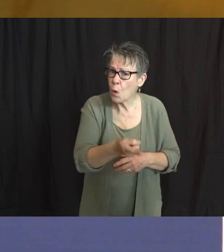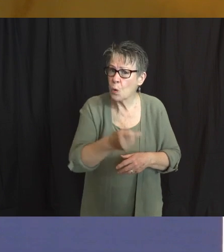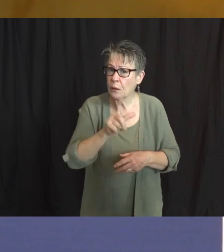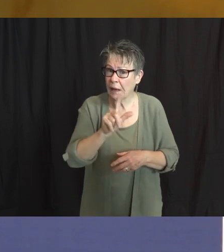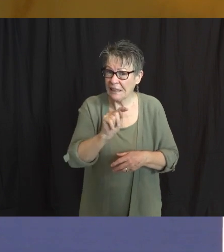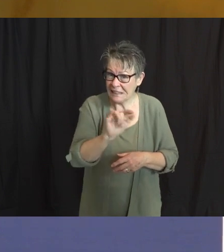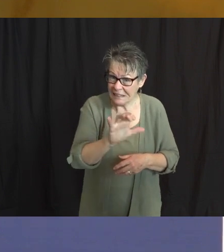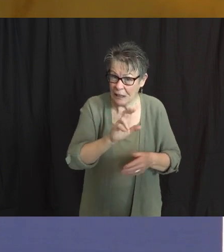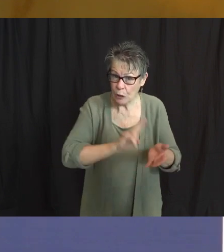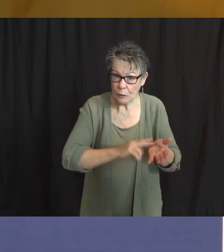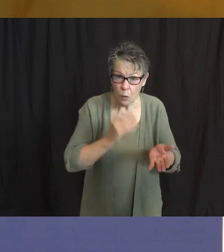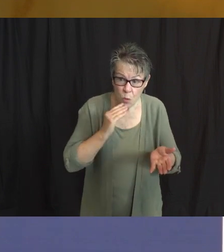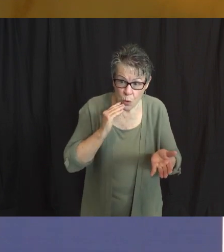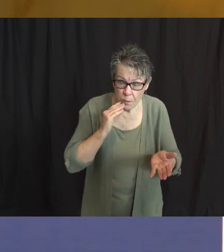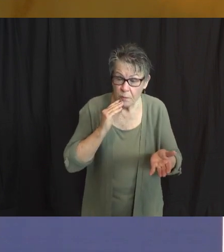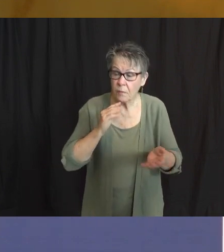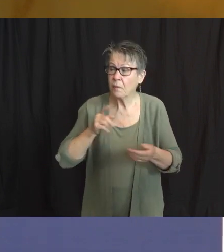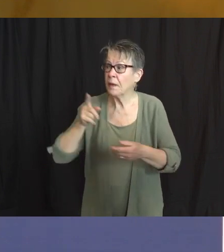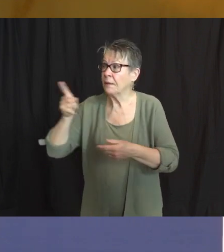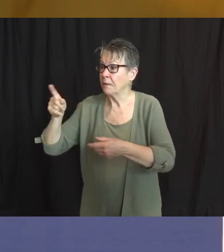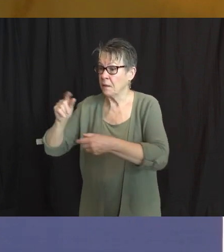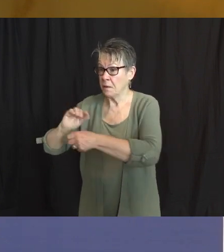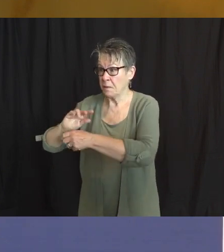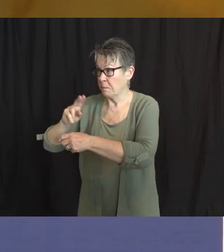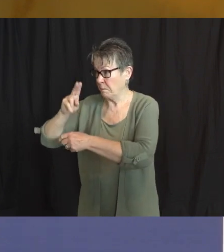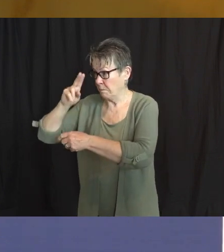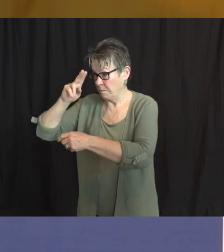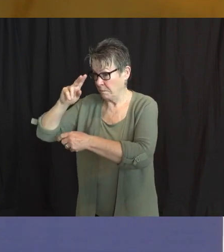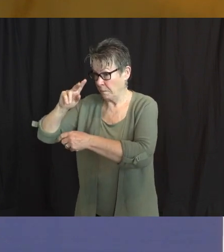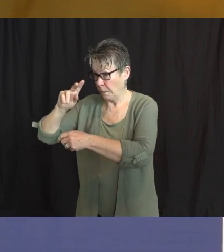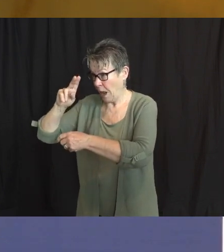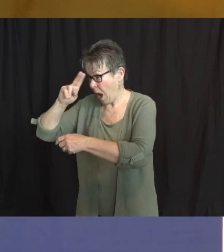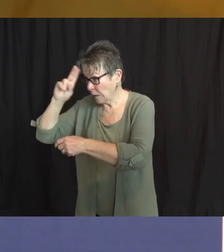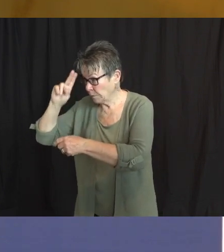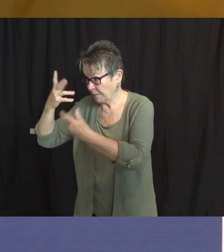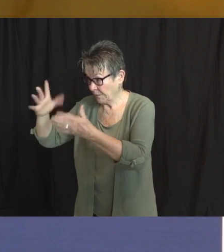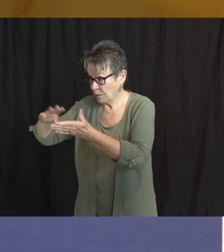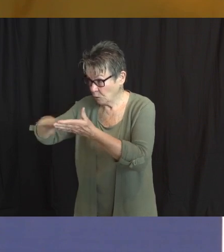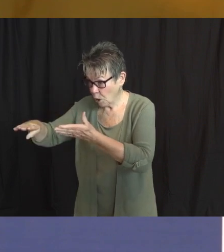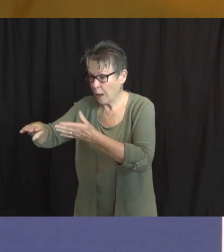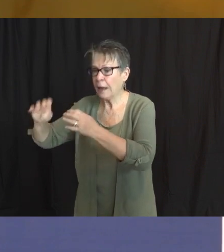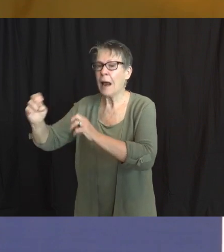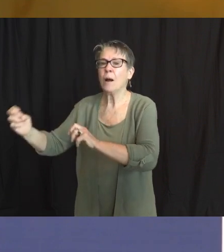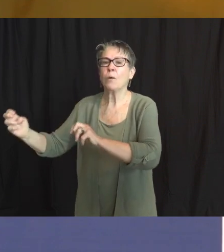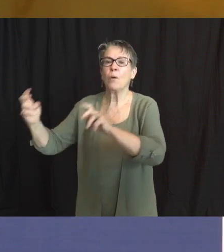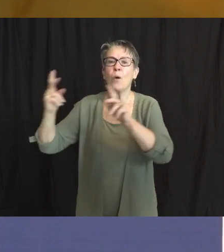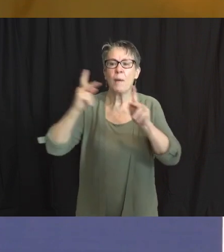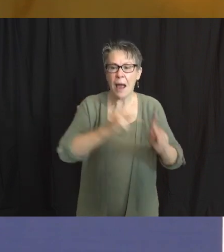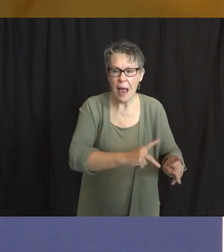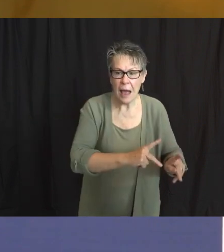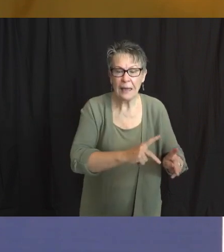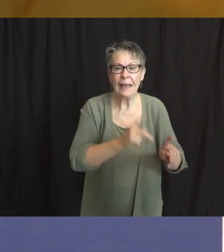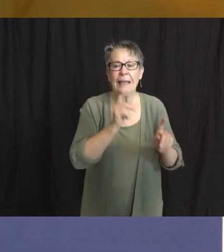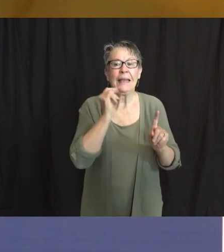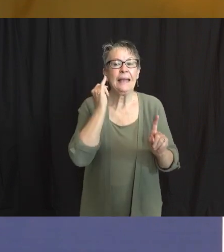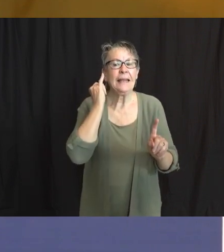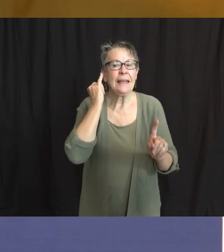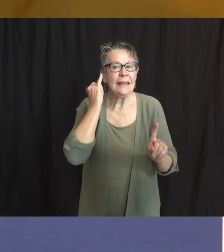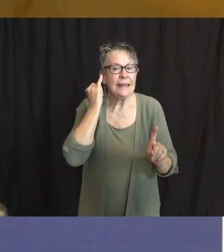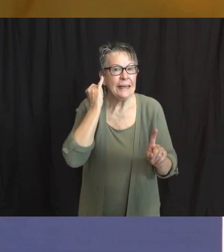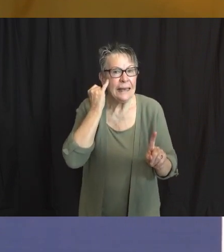if they had the appropriate PPE, the appropriate staffing, and the ability to cohort, that is